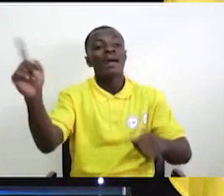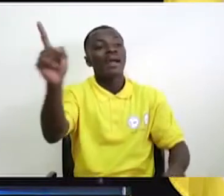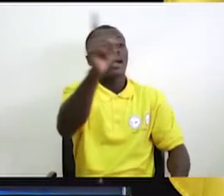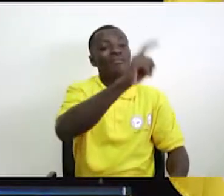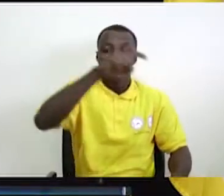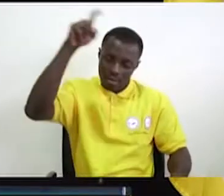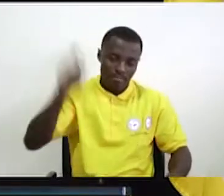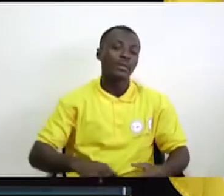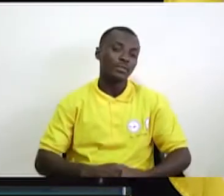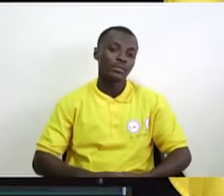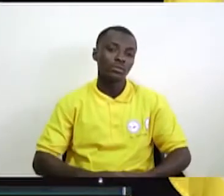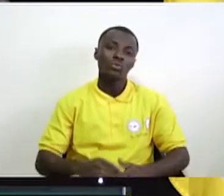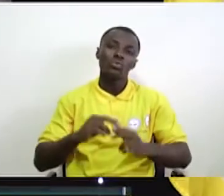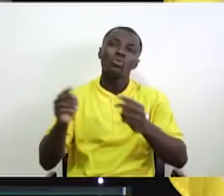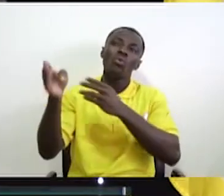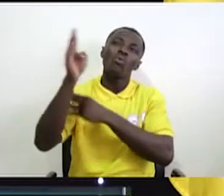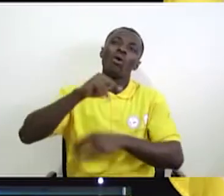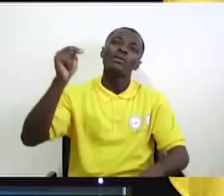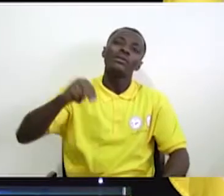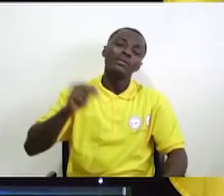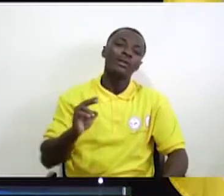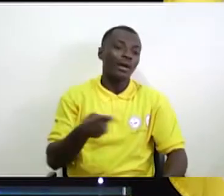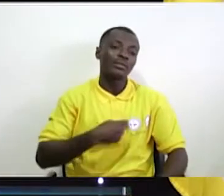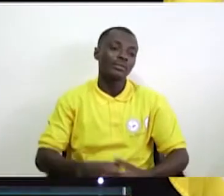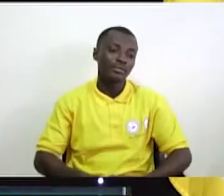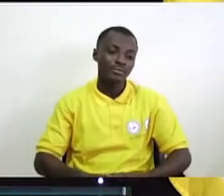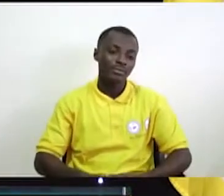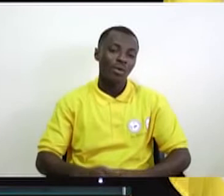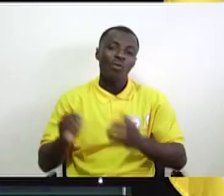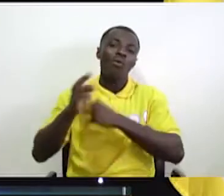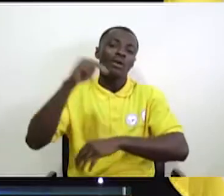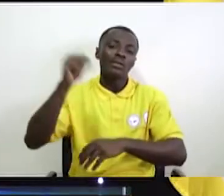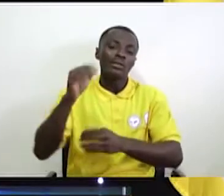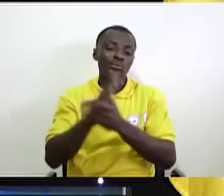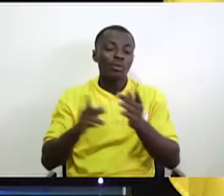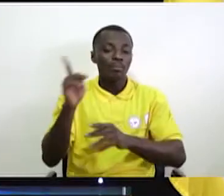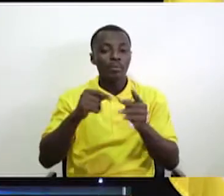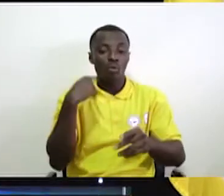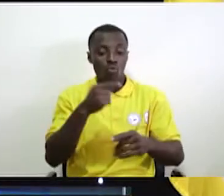Certain kind of women. Who will not love their life even unto death.